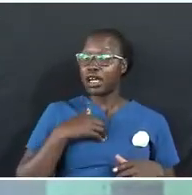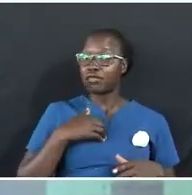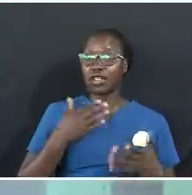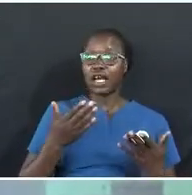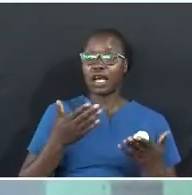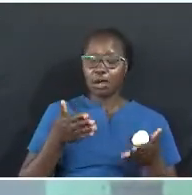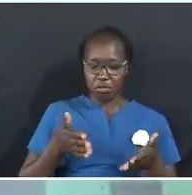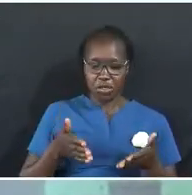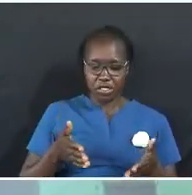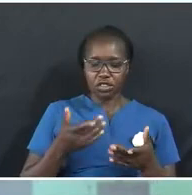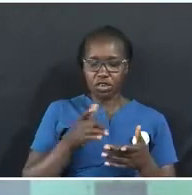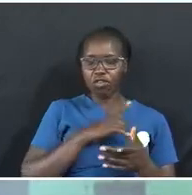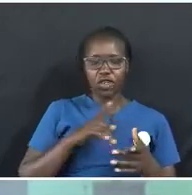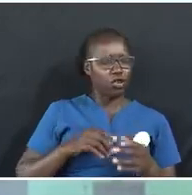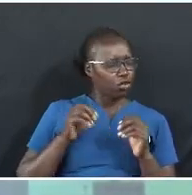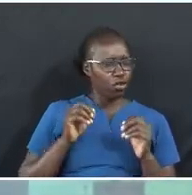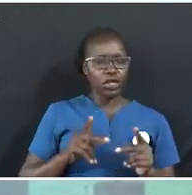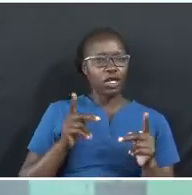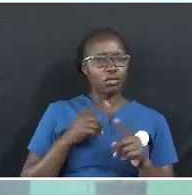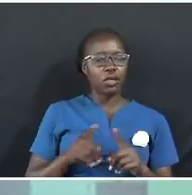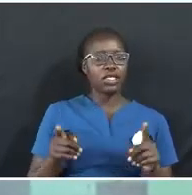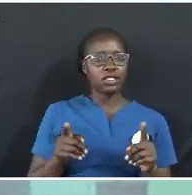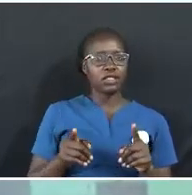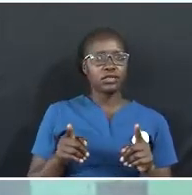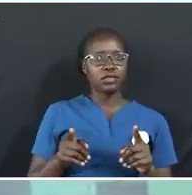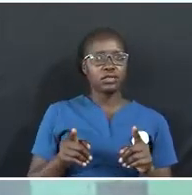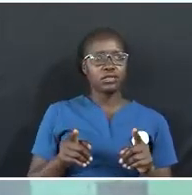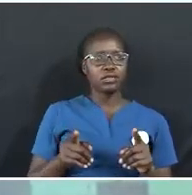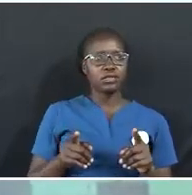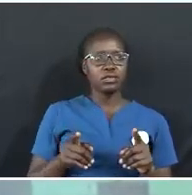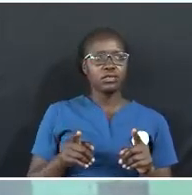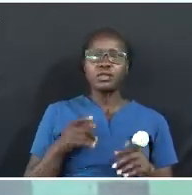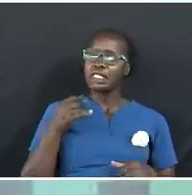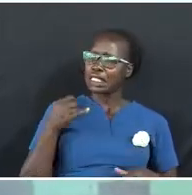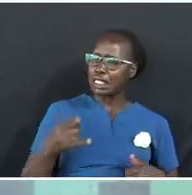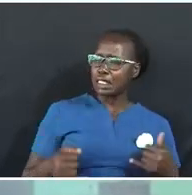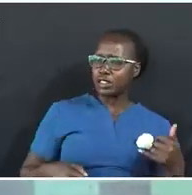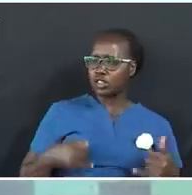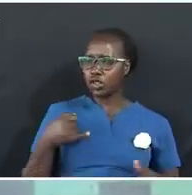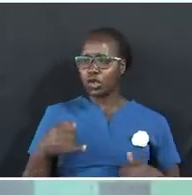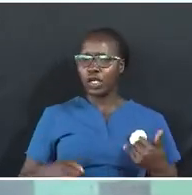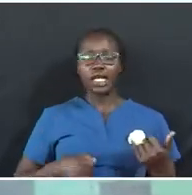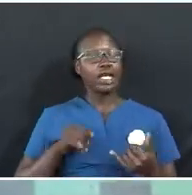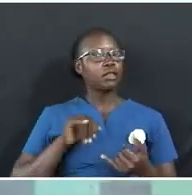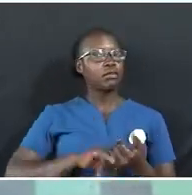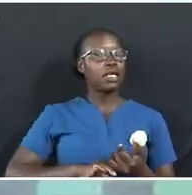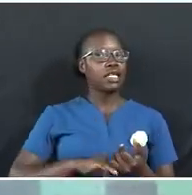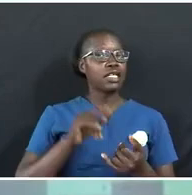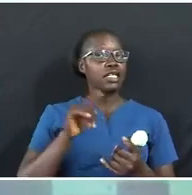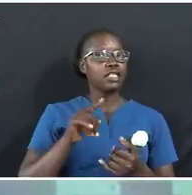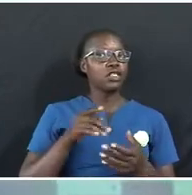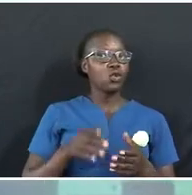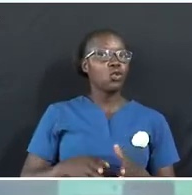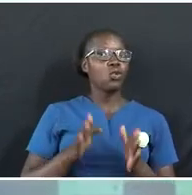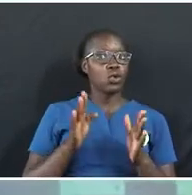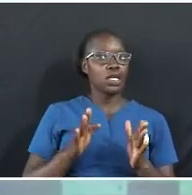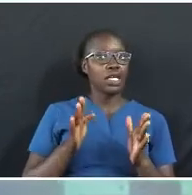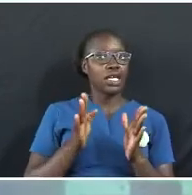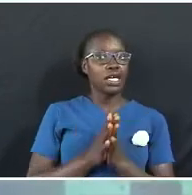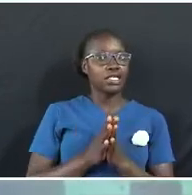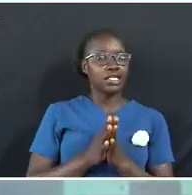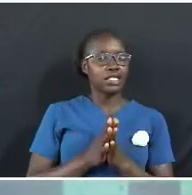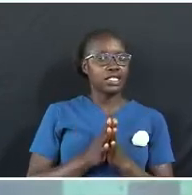God. That is okay. But also others are enjoying and marrying in a wrong way. They are in restaurants, they